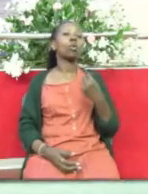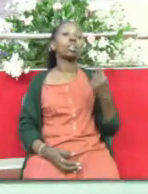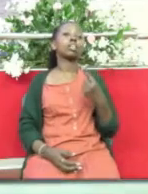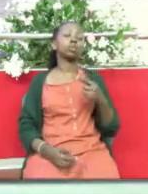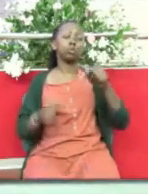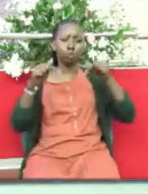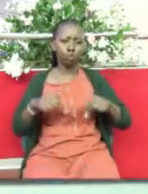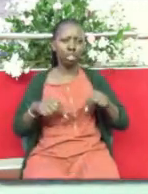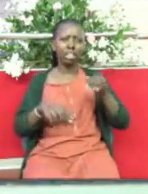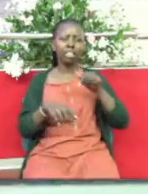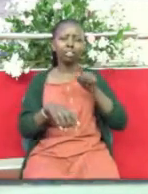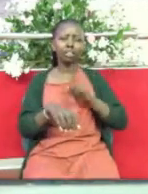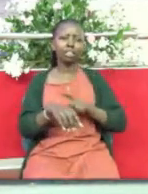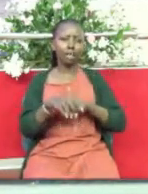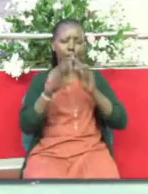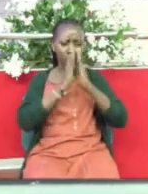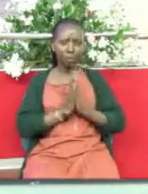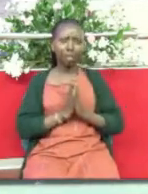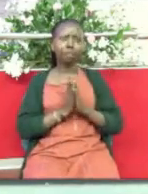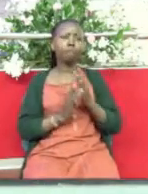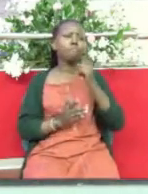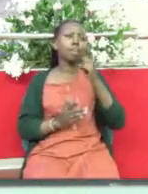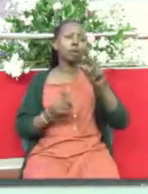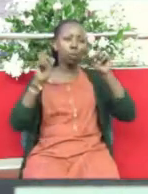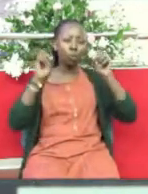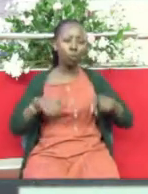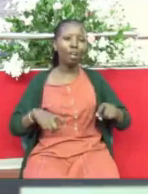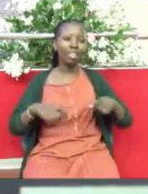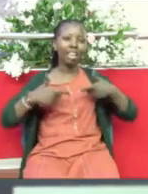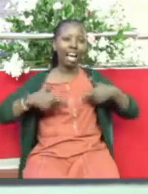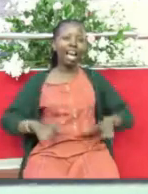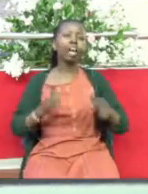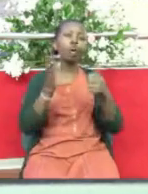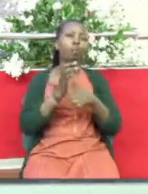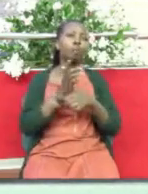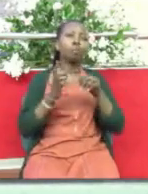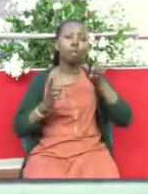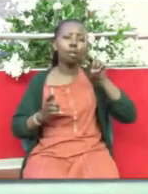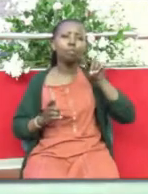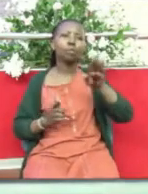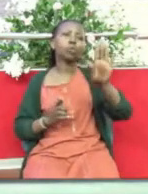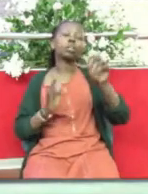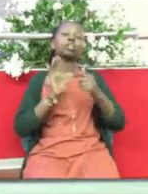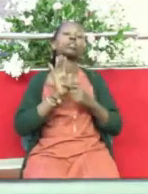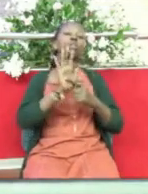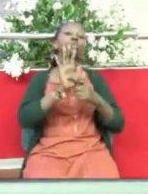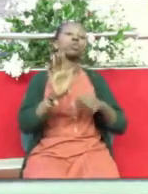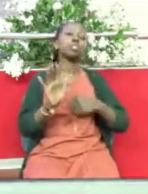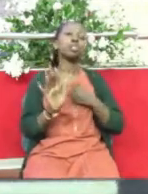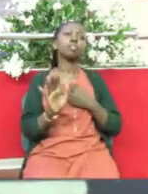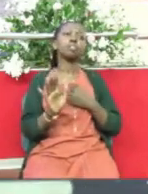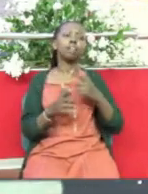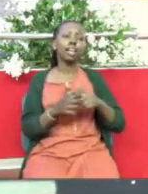prayer, tunapoingia kwenye kipindi cha maombi, you have to let it identify itself. Lazima ulifanye lijitambulishe. Then you